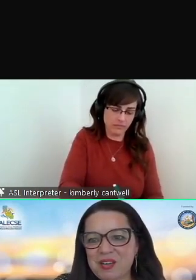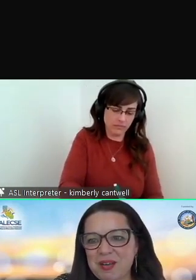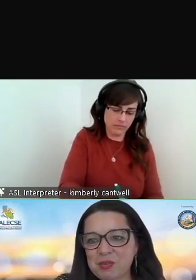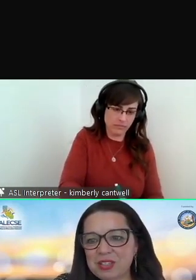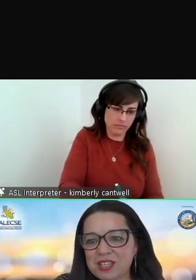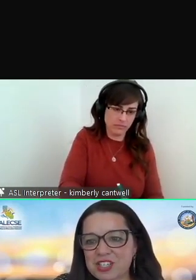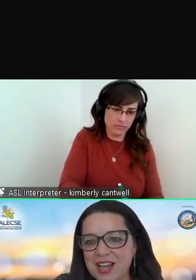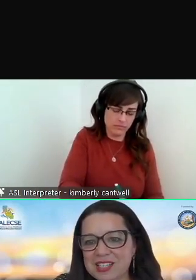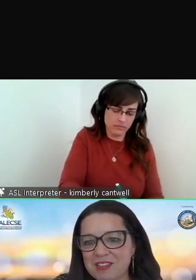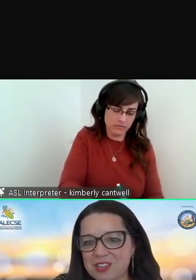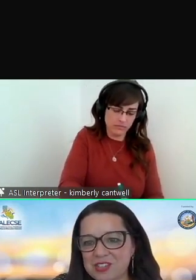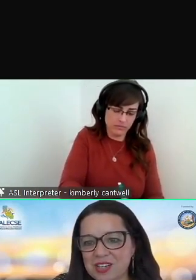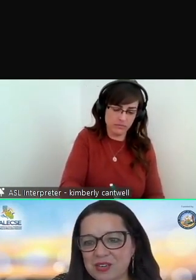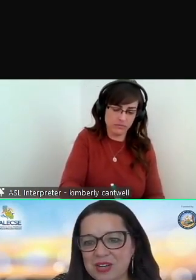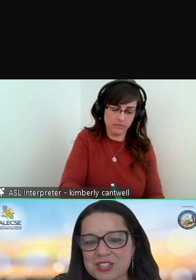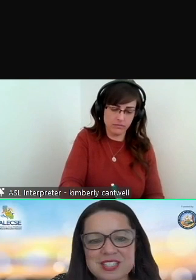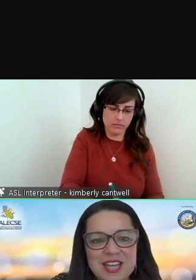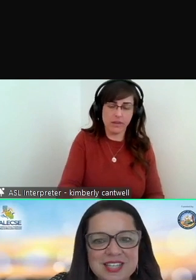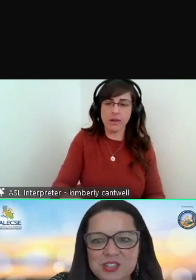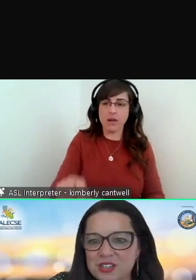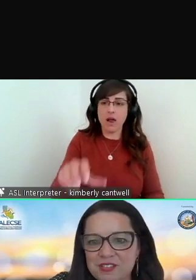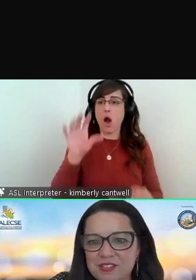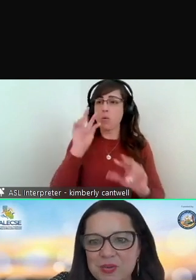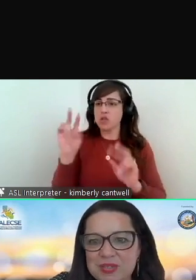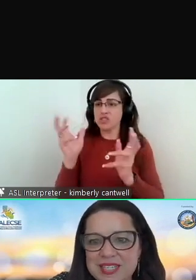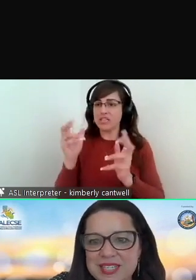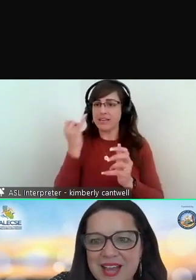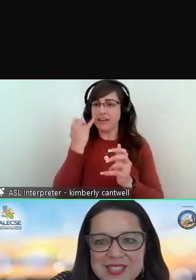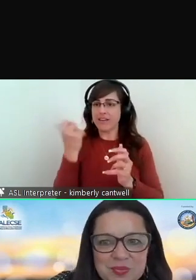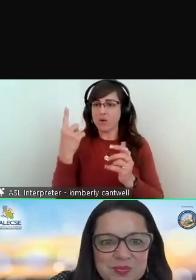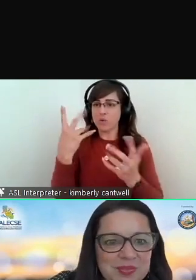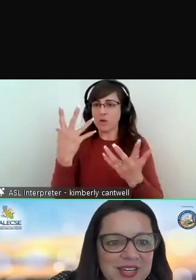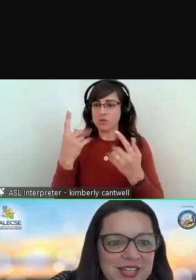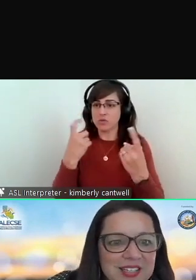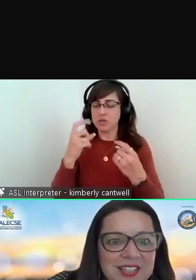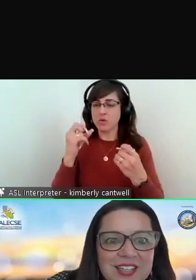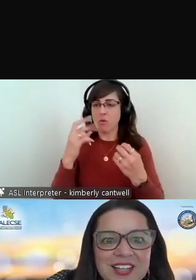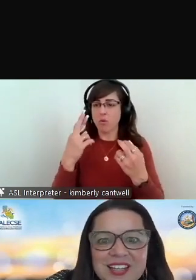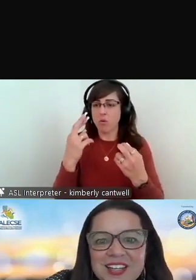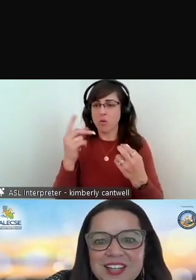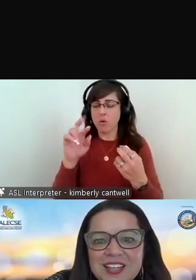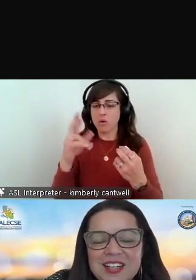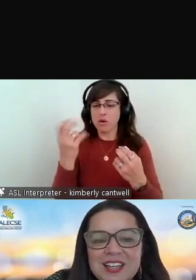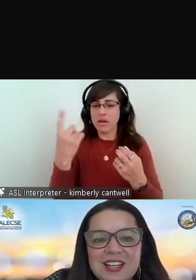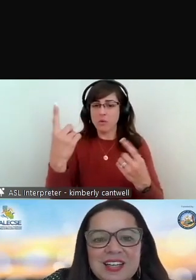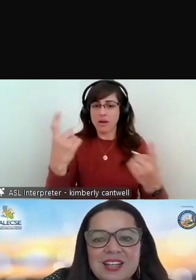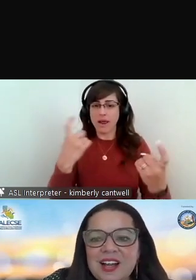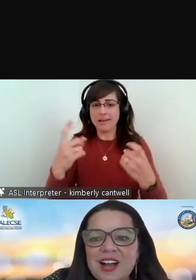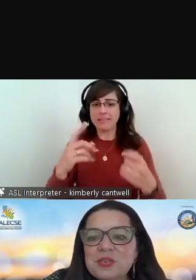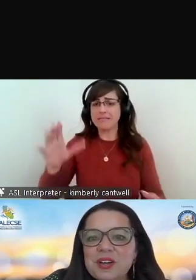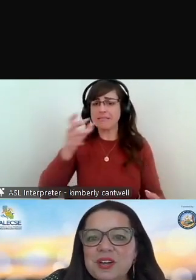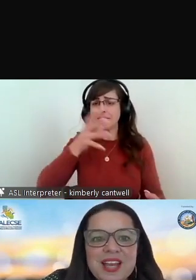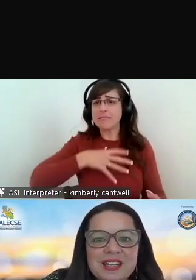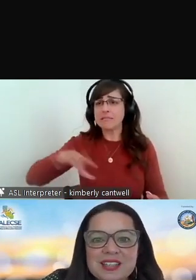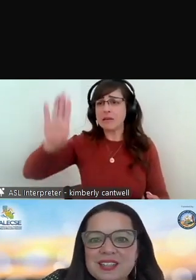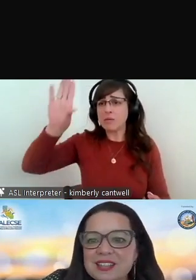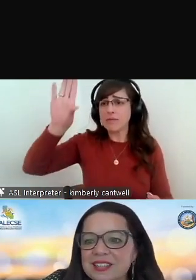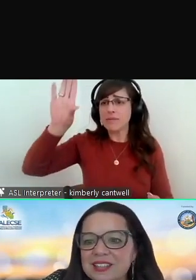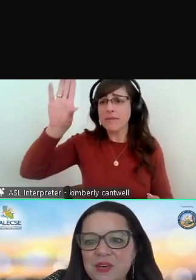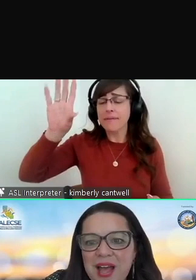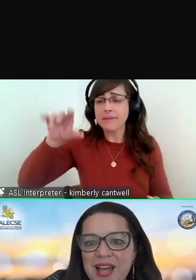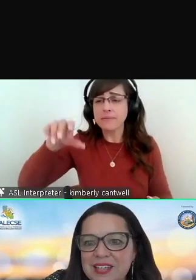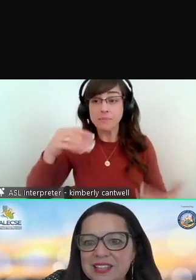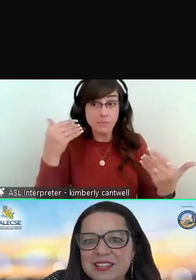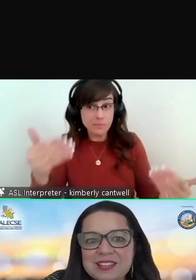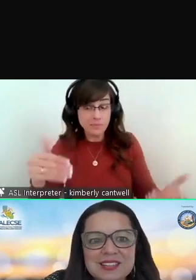And I will look in the chat and see if there's any questions. Yes, or if anyone wants to ask any. I actually raised my hand. Oh, okay.